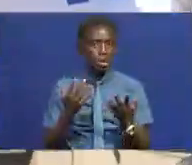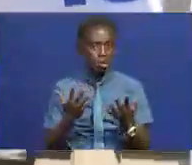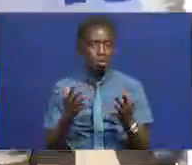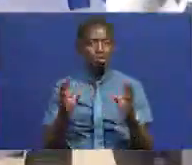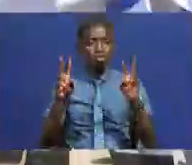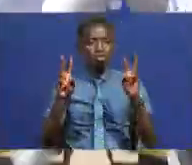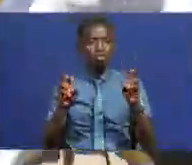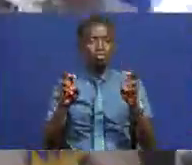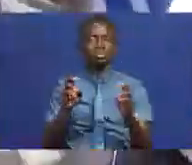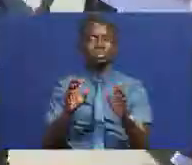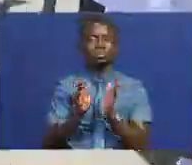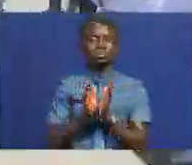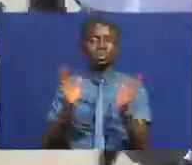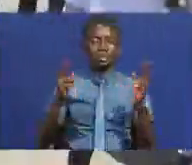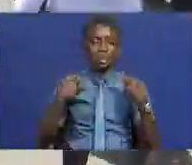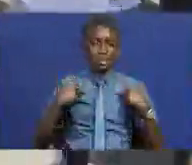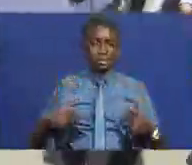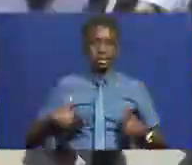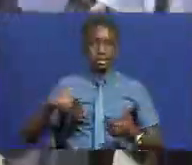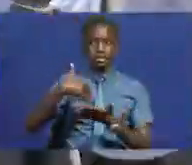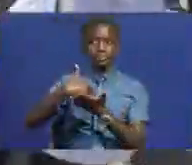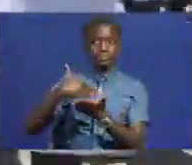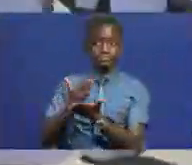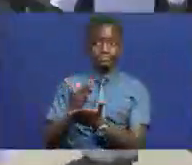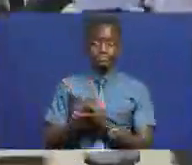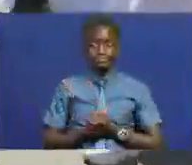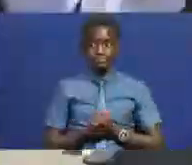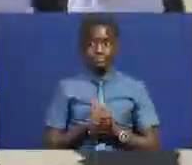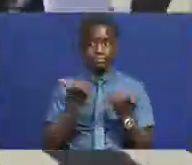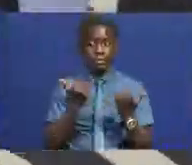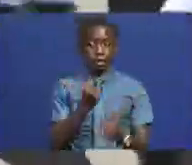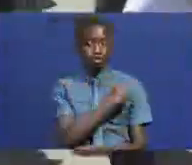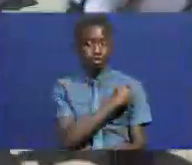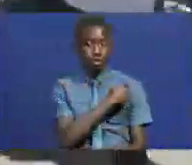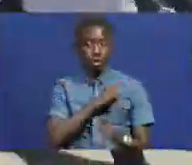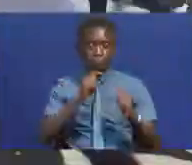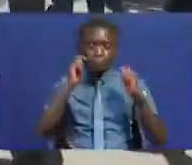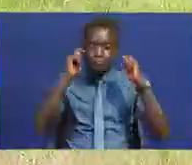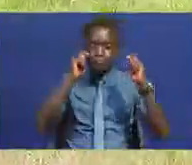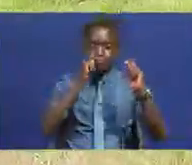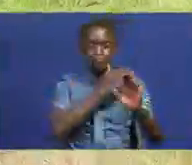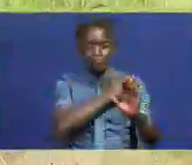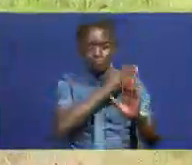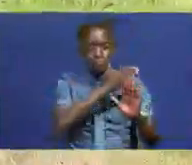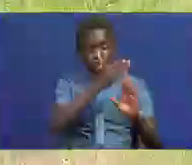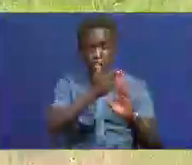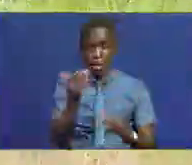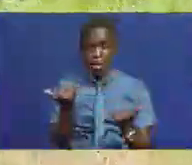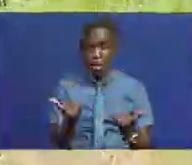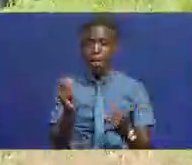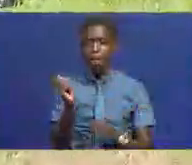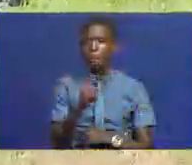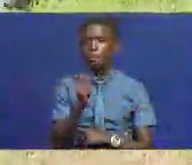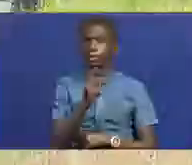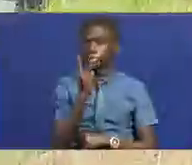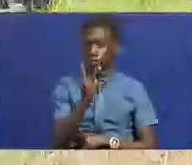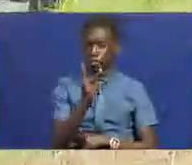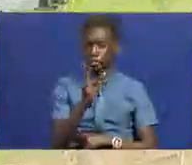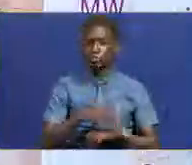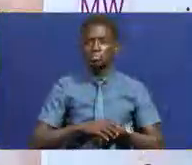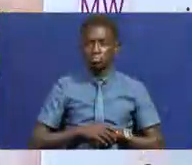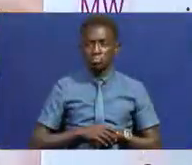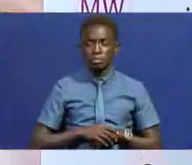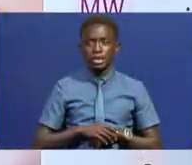The doctor's strike, which is now in its second month with no signs of let-up, was a subject of a court process on